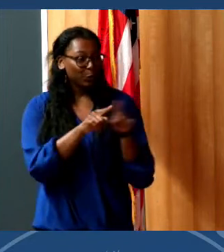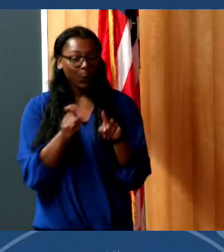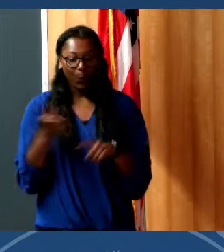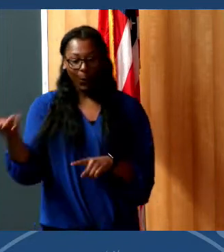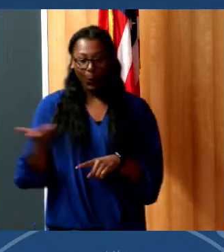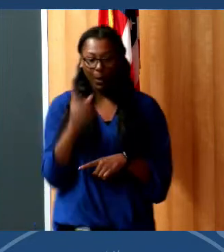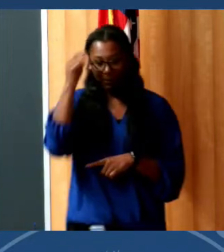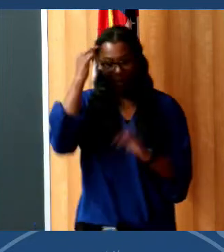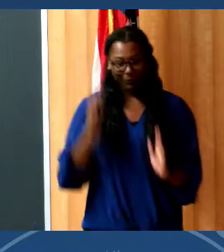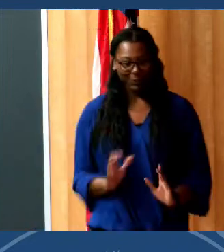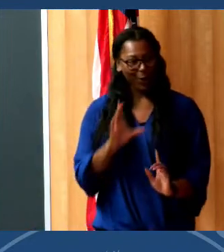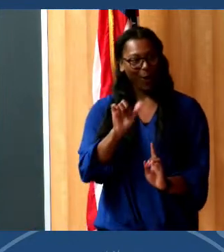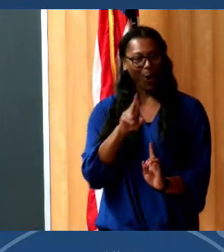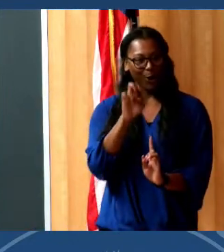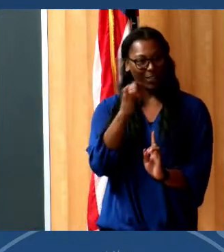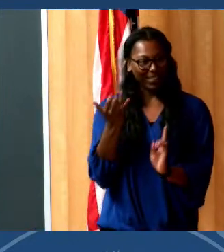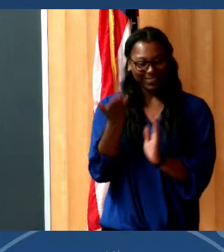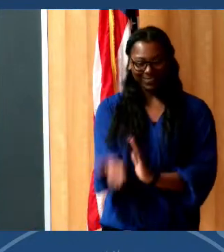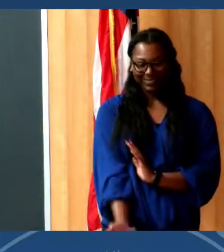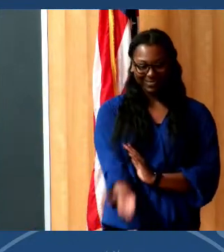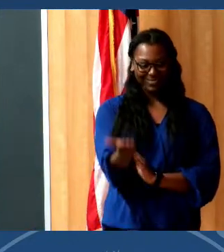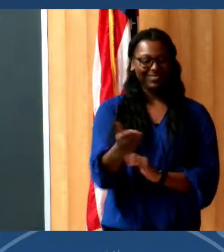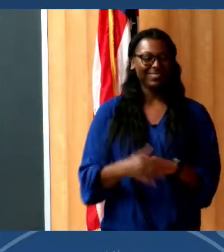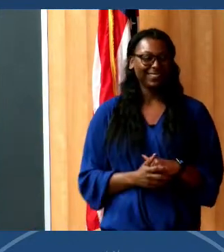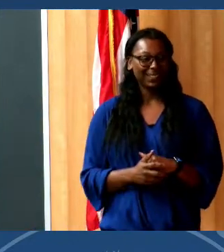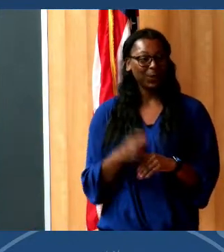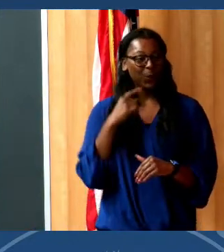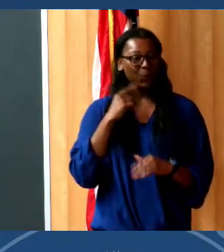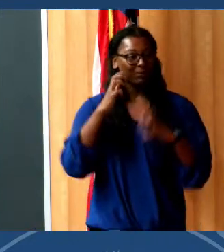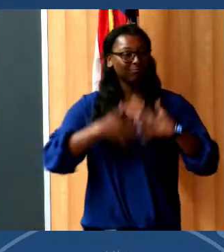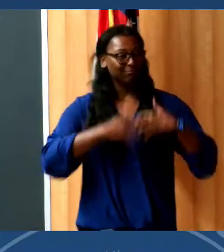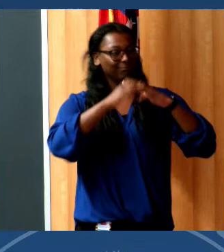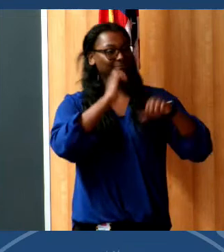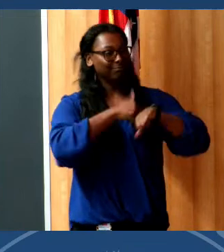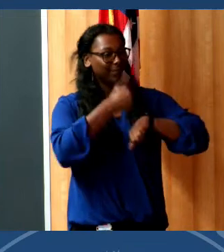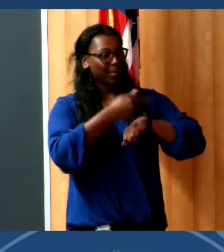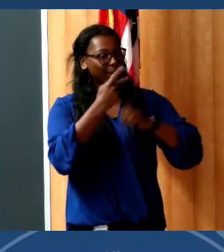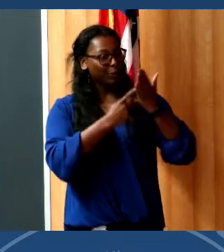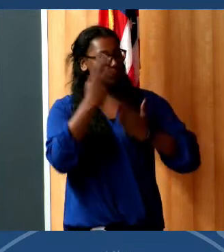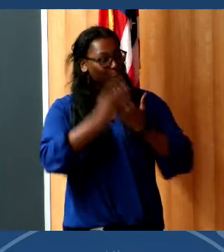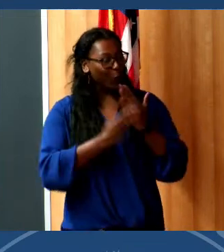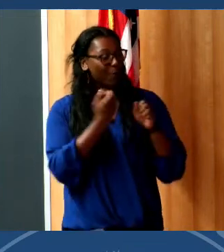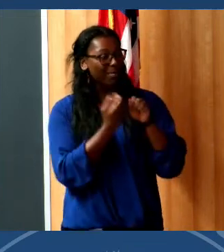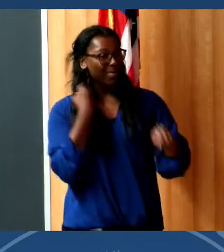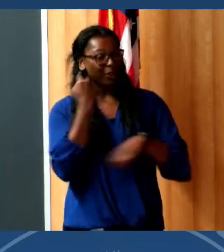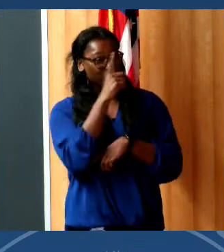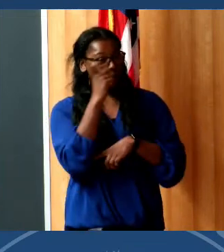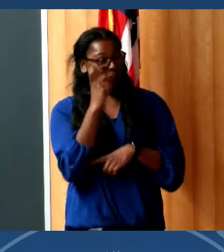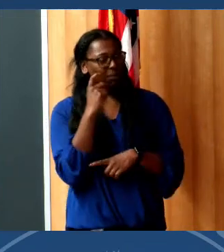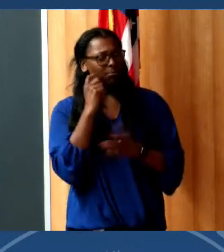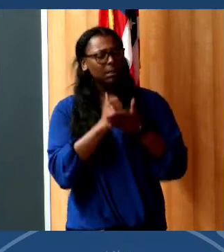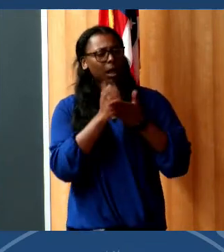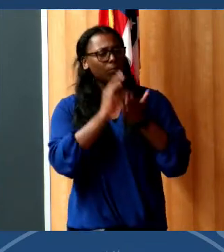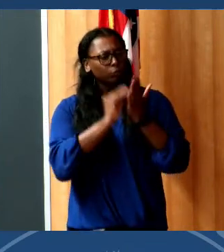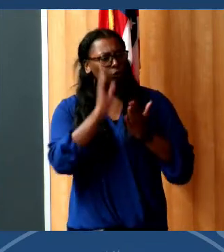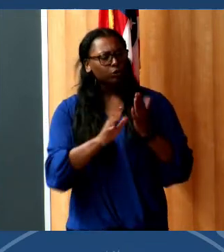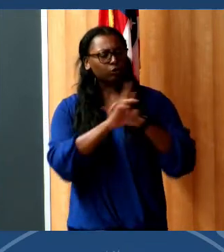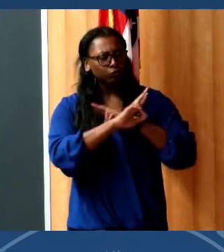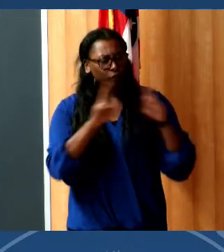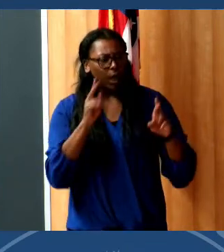Governor Carney. We launched the Governor Summer Fellowship last summer to help prepare students for innovative and compelling work